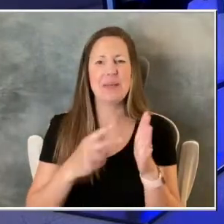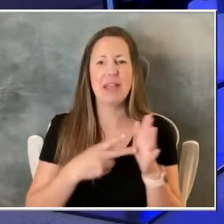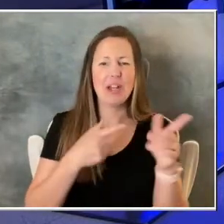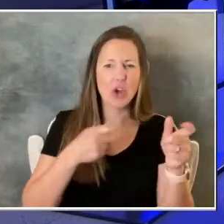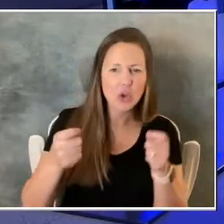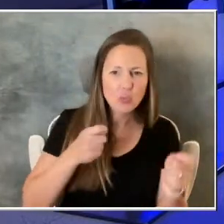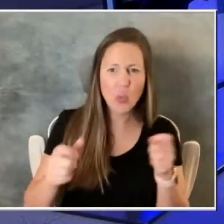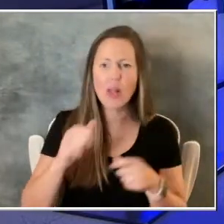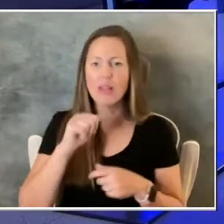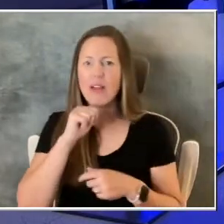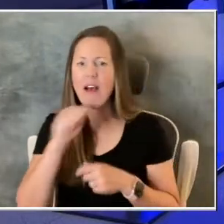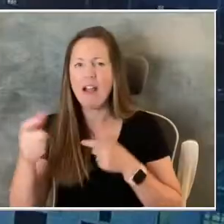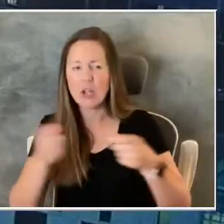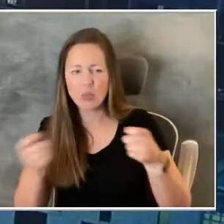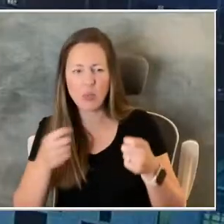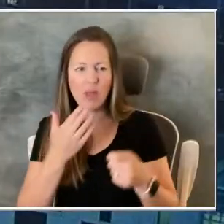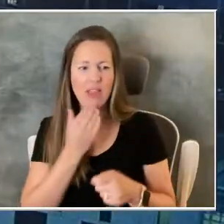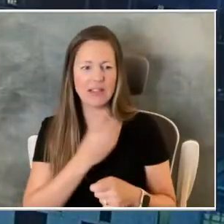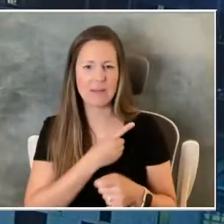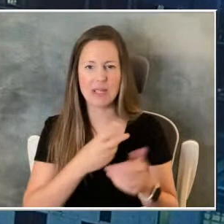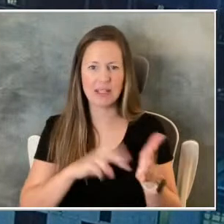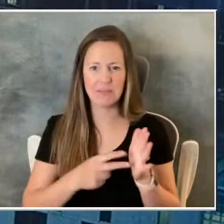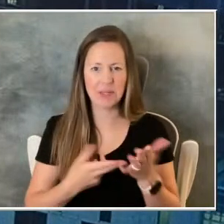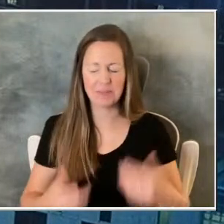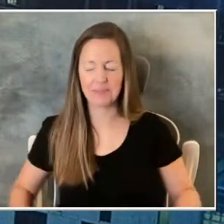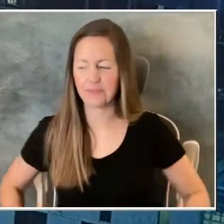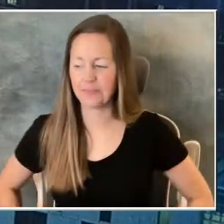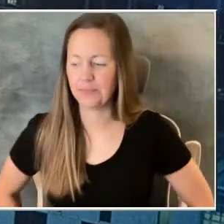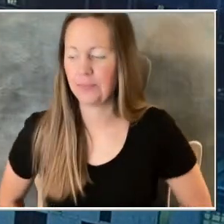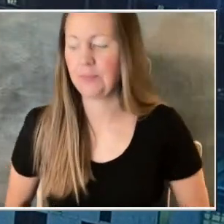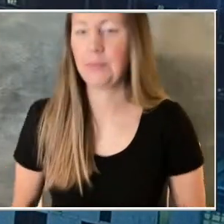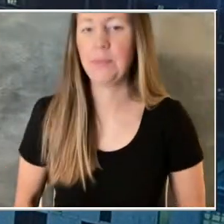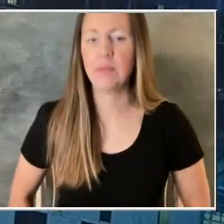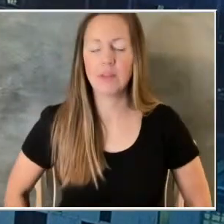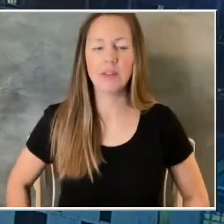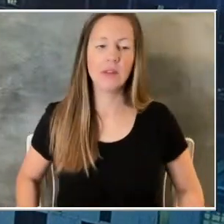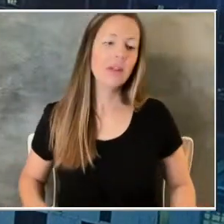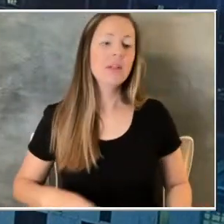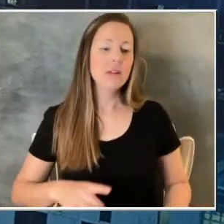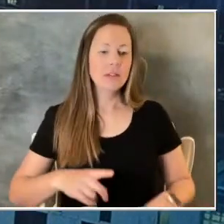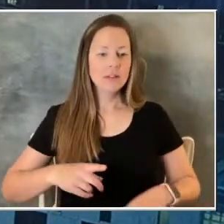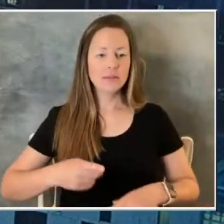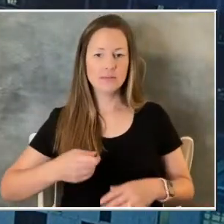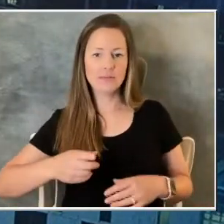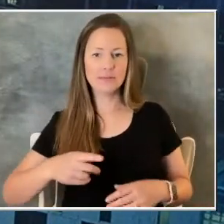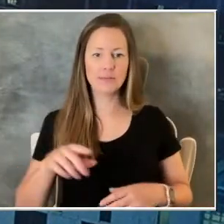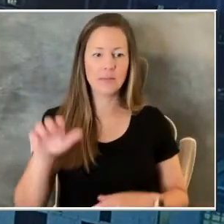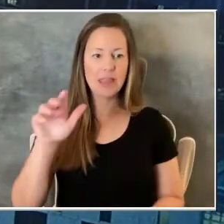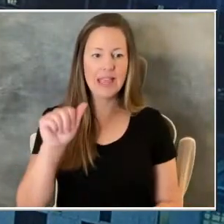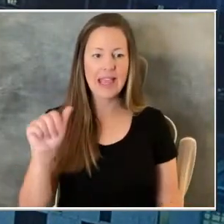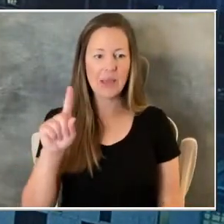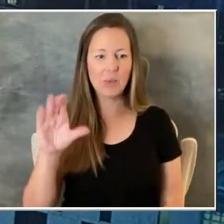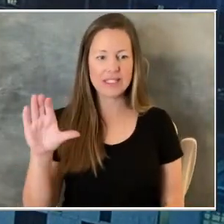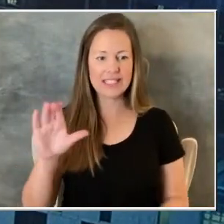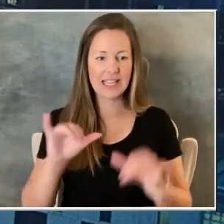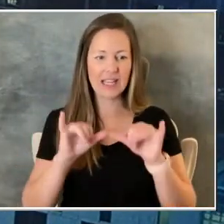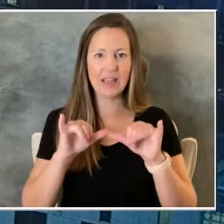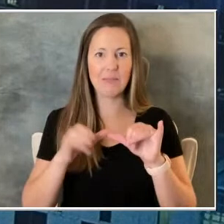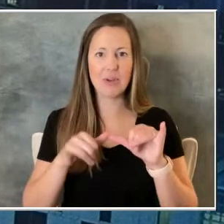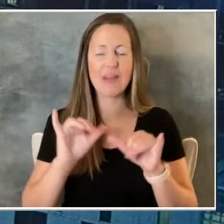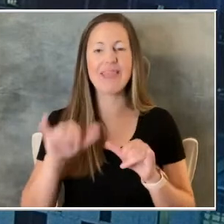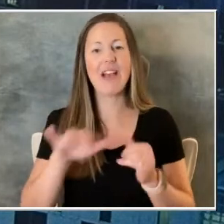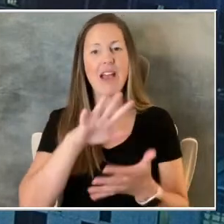Well, the most familiar way that people can define controlled and uncontrolled is through an A1C measurement. So that's the average blood sugar over